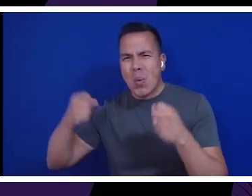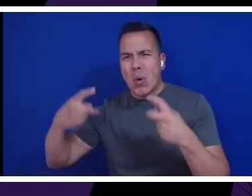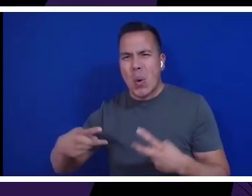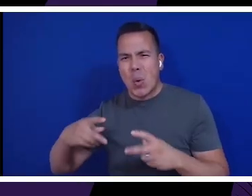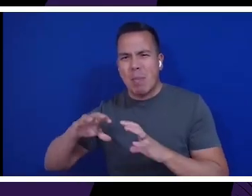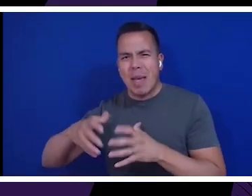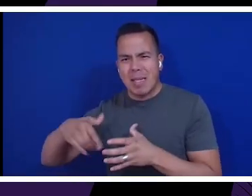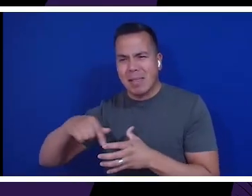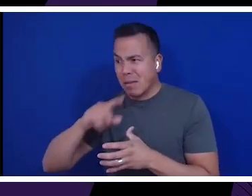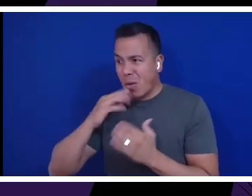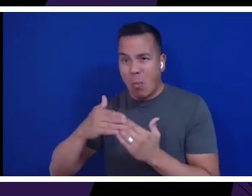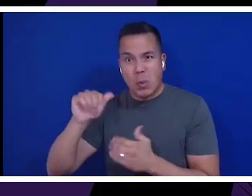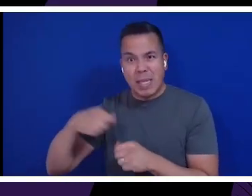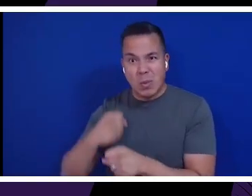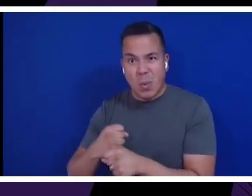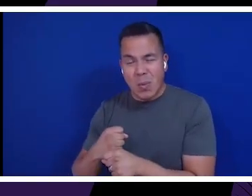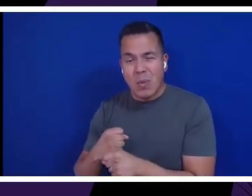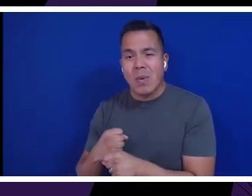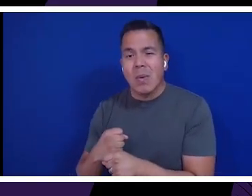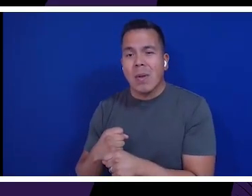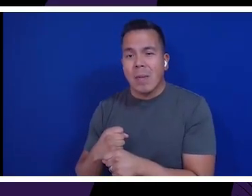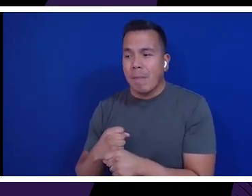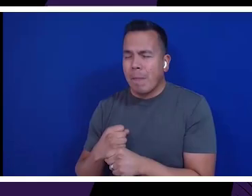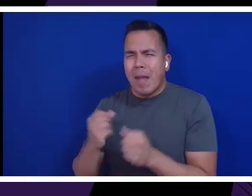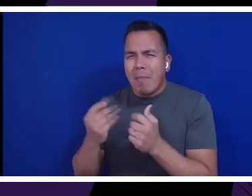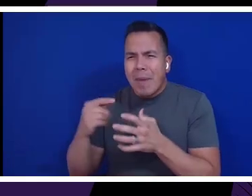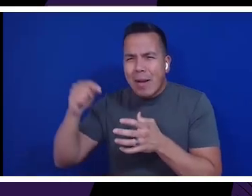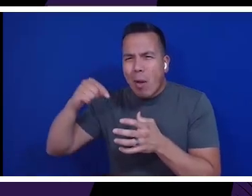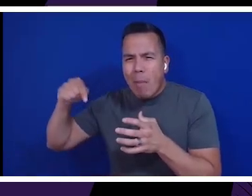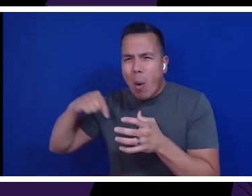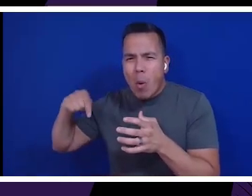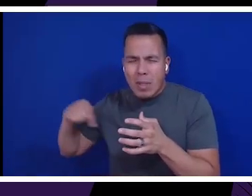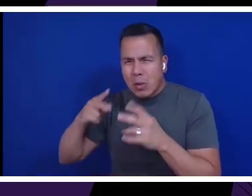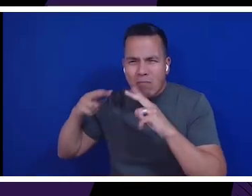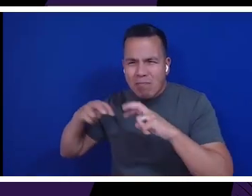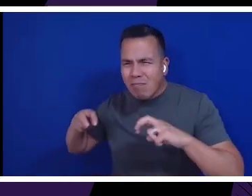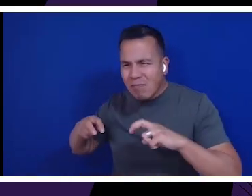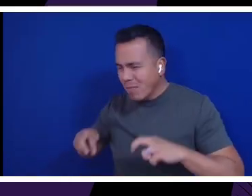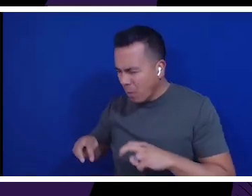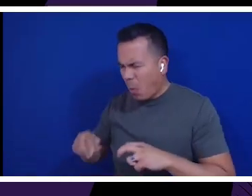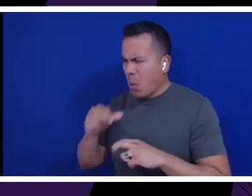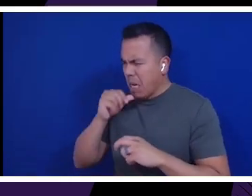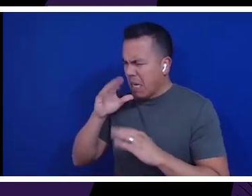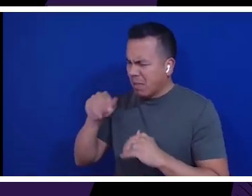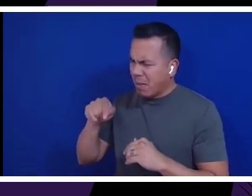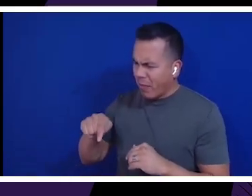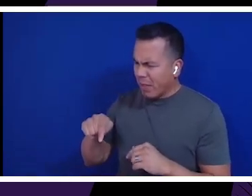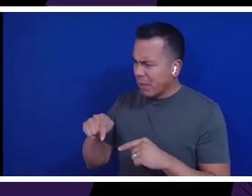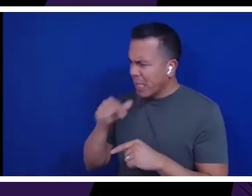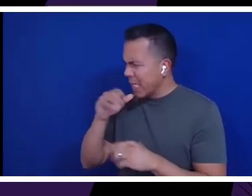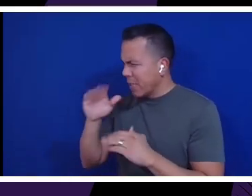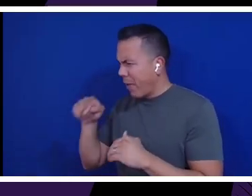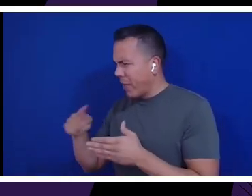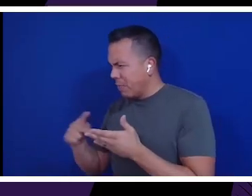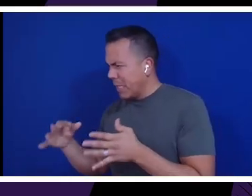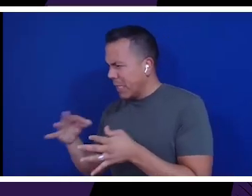old. And there are a lot of components where as you discover more of the code, you're like, oh, I didn't expect that actually this piece is connected